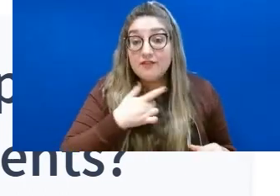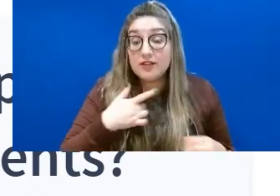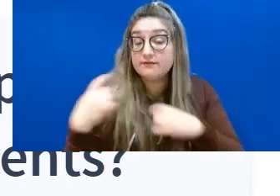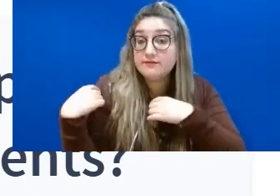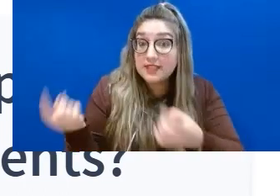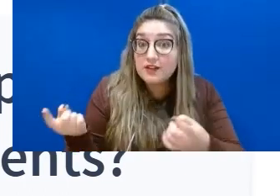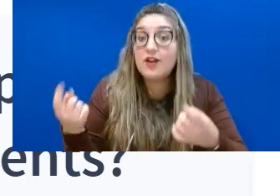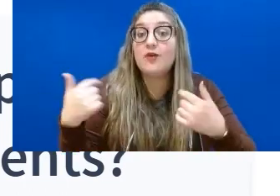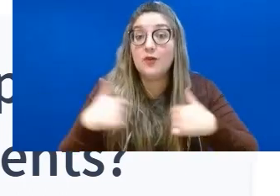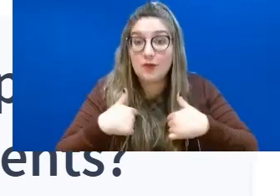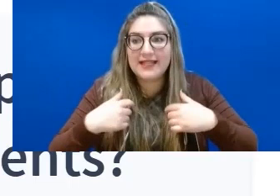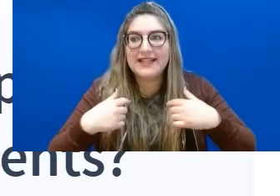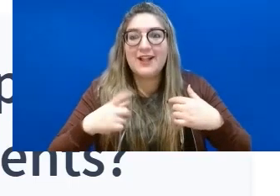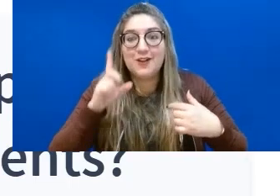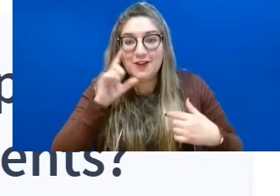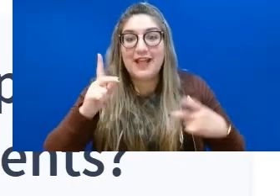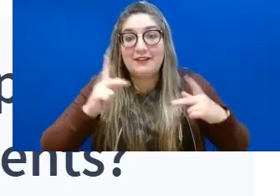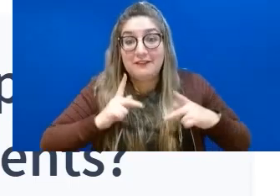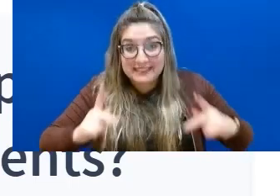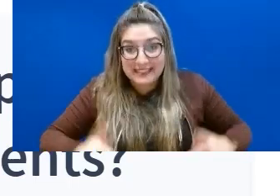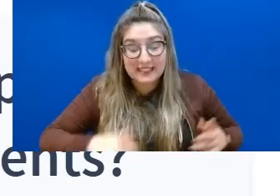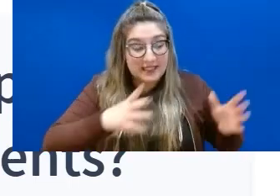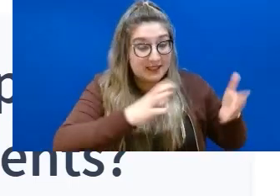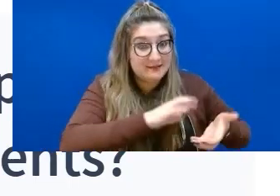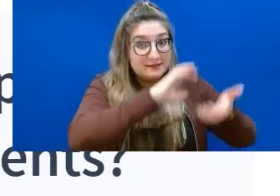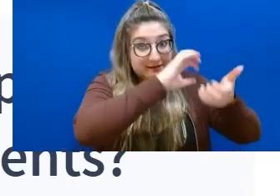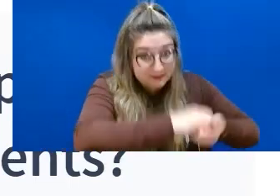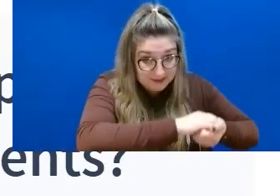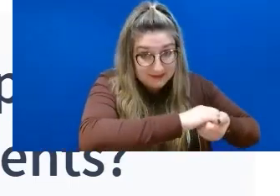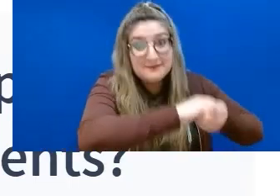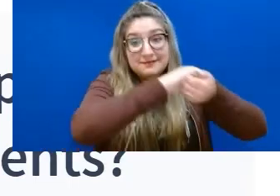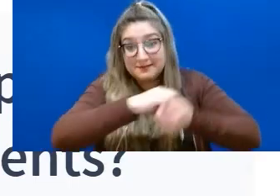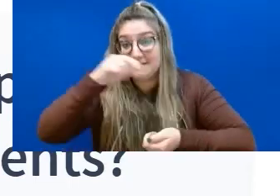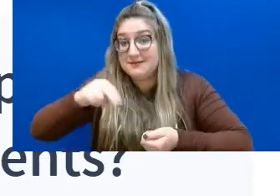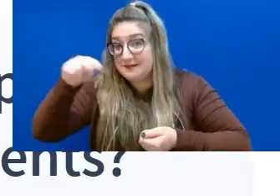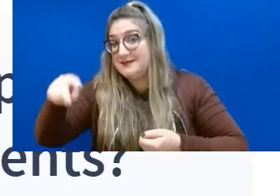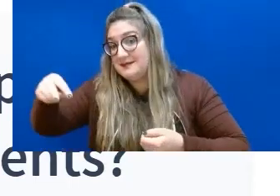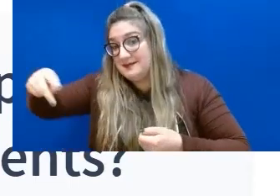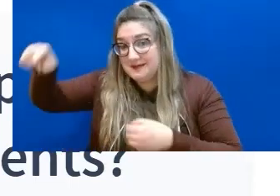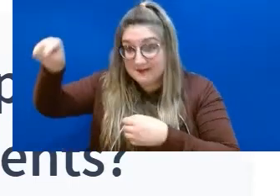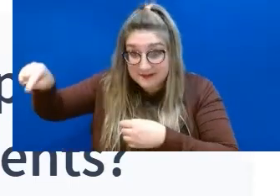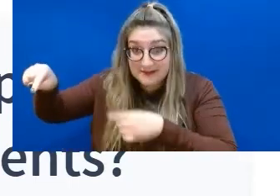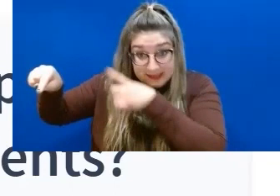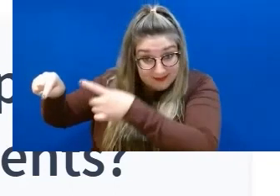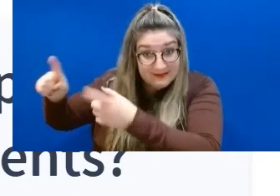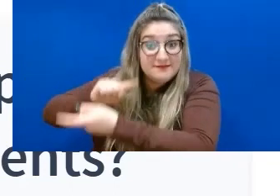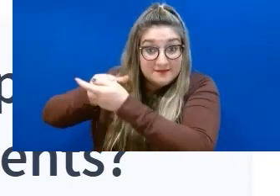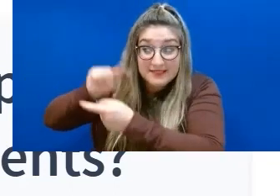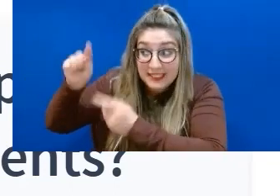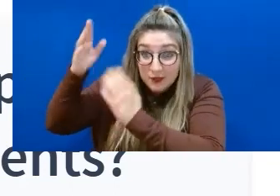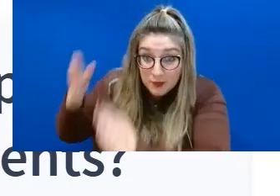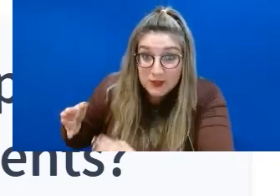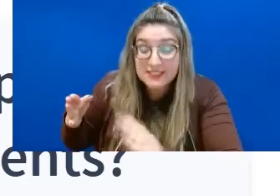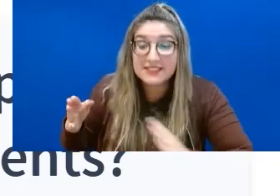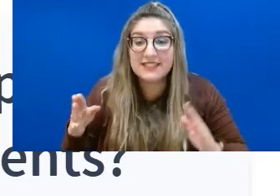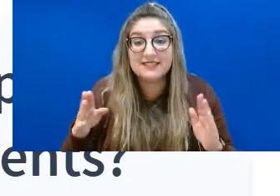I'm going to physically like walk you over here and this person's going to be your other touch point. But yeah, it's definitely